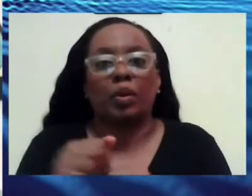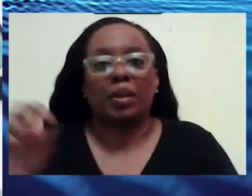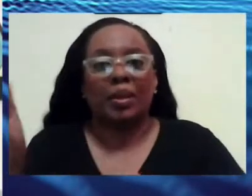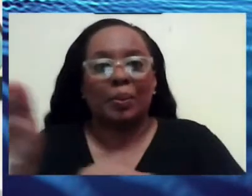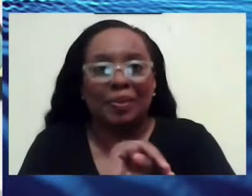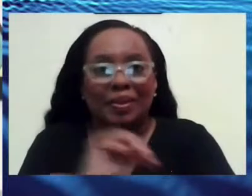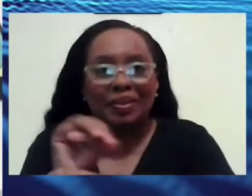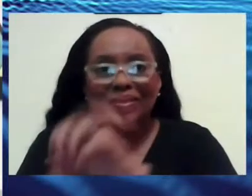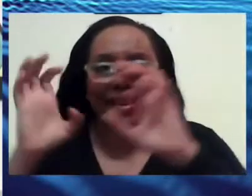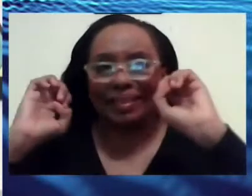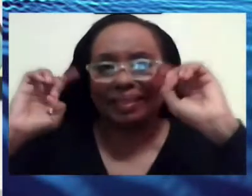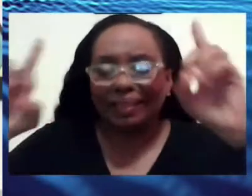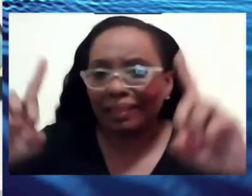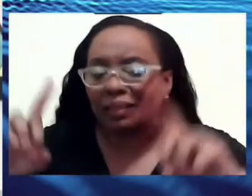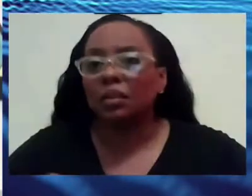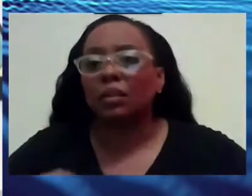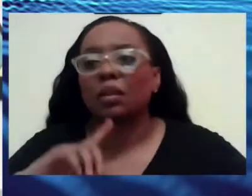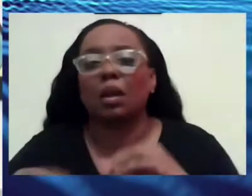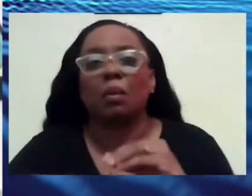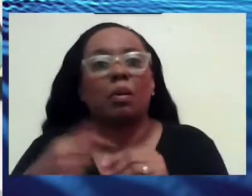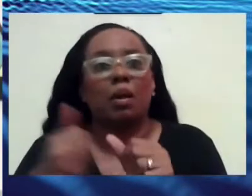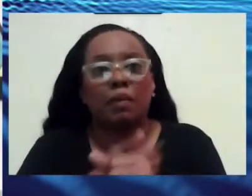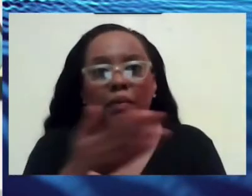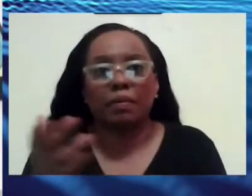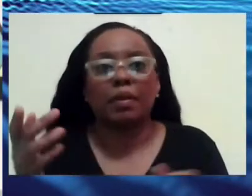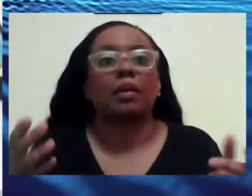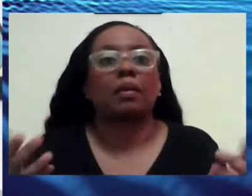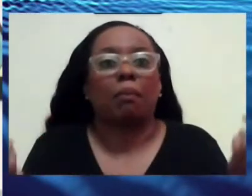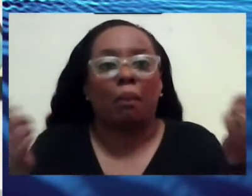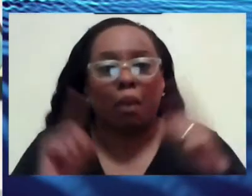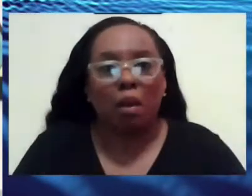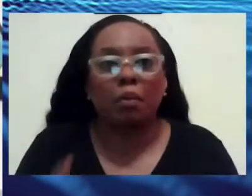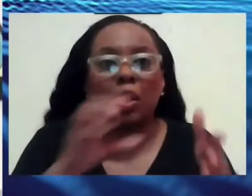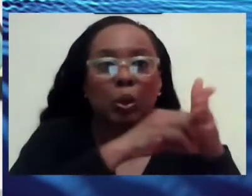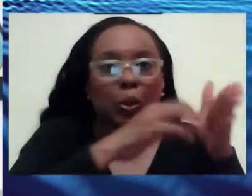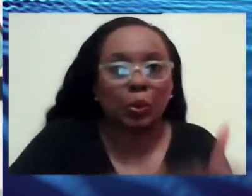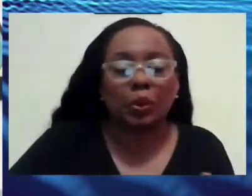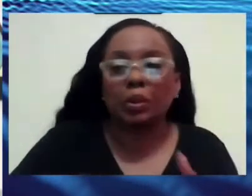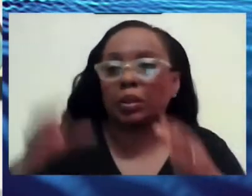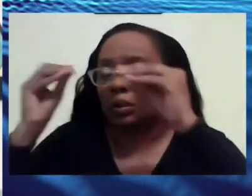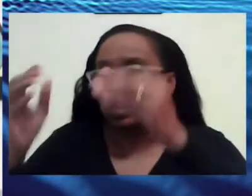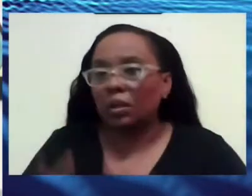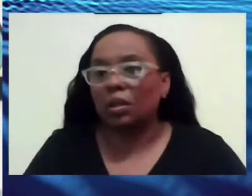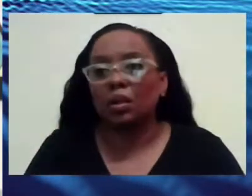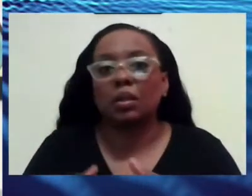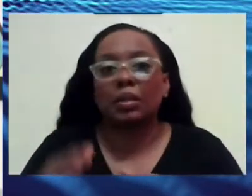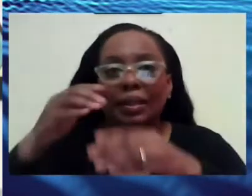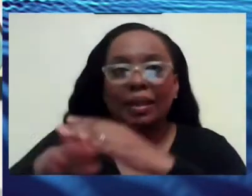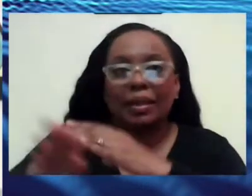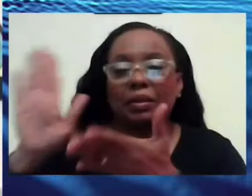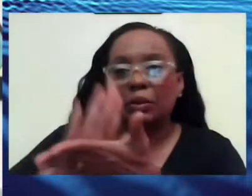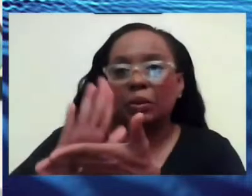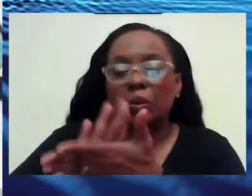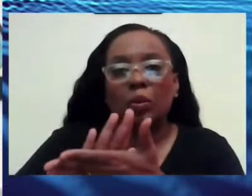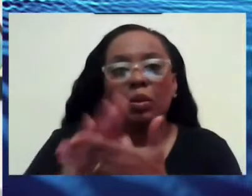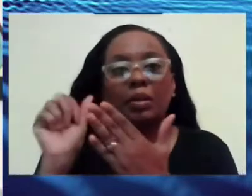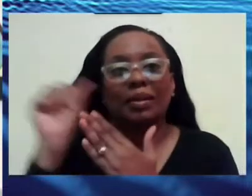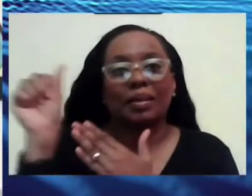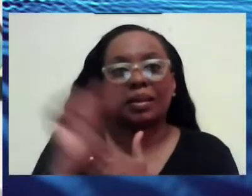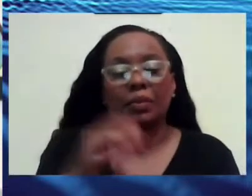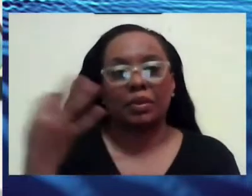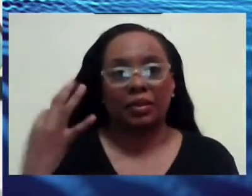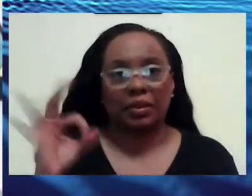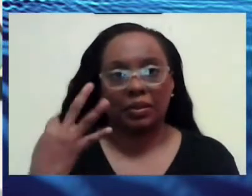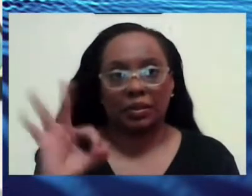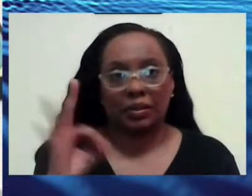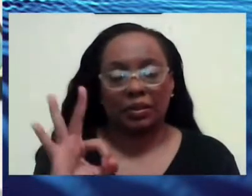and the general oversight of what was transpiring to get students and teachers back to school on the 19th. I think the